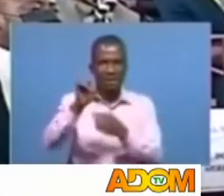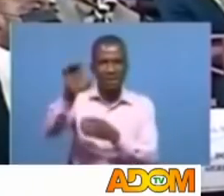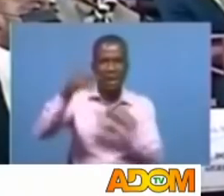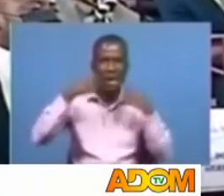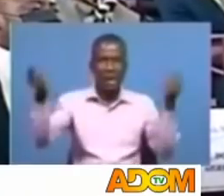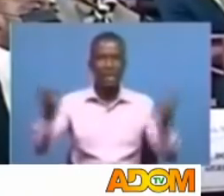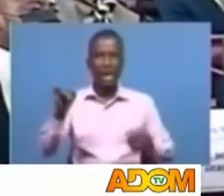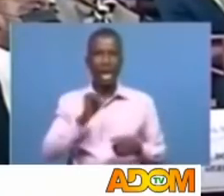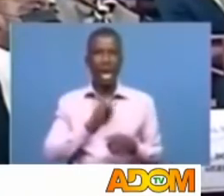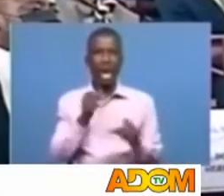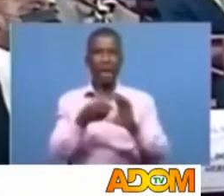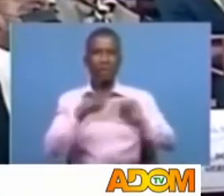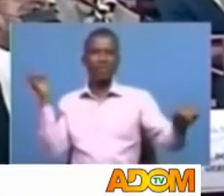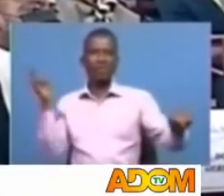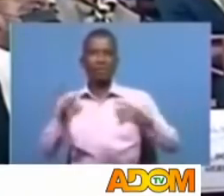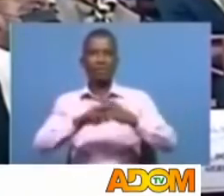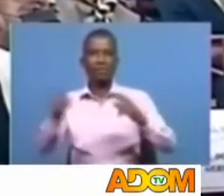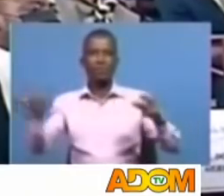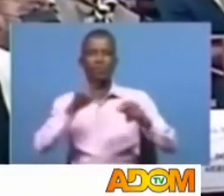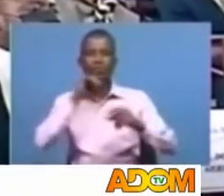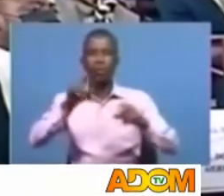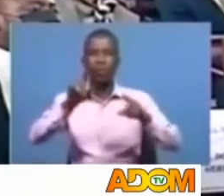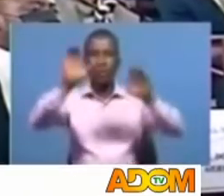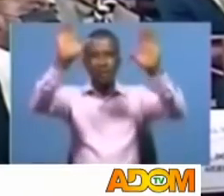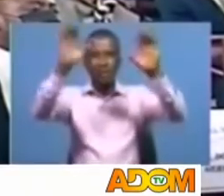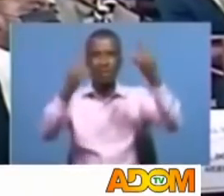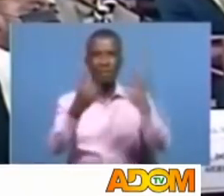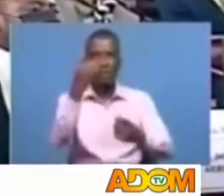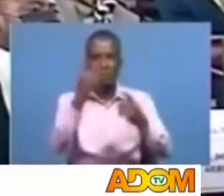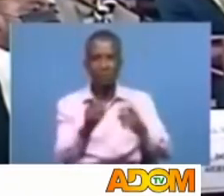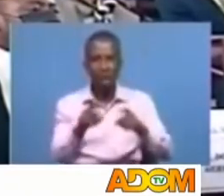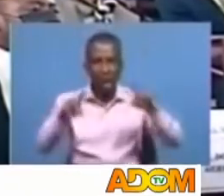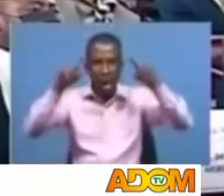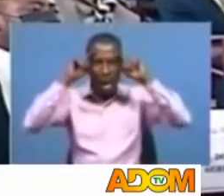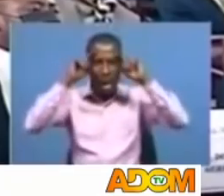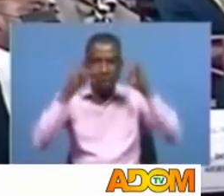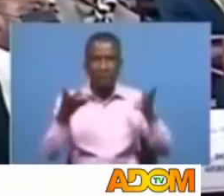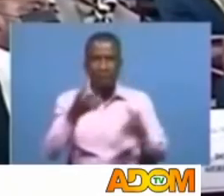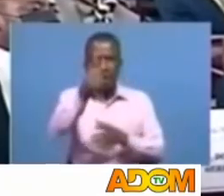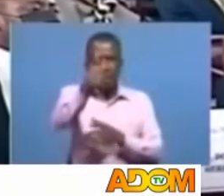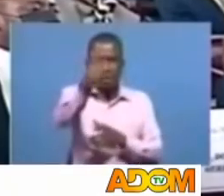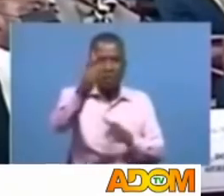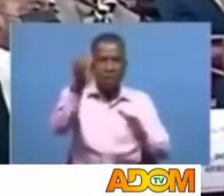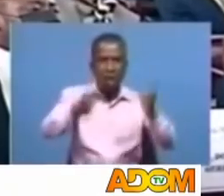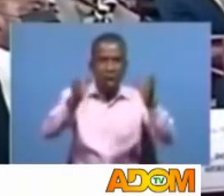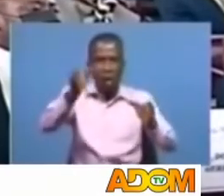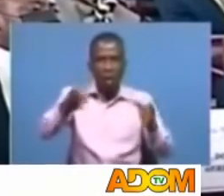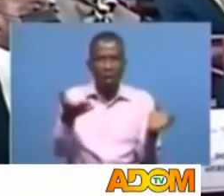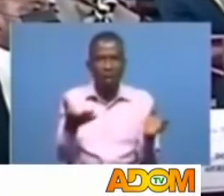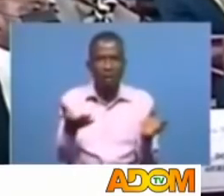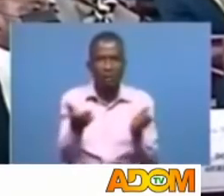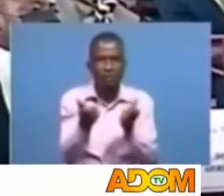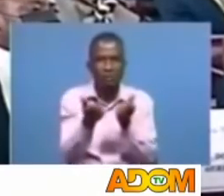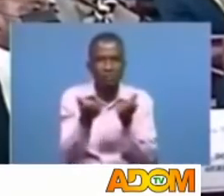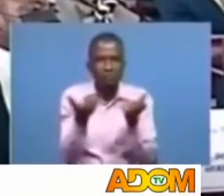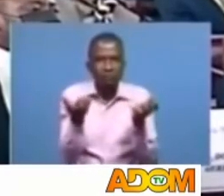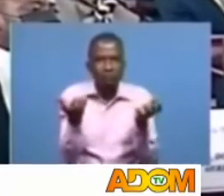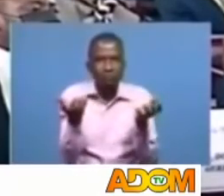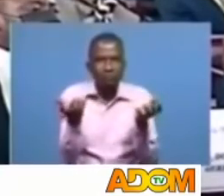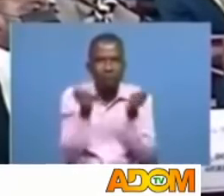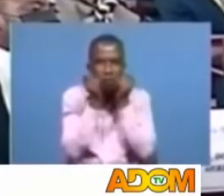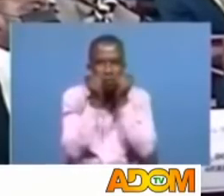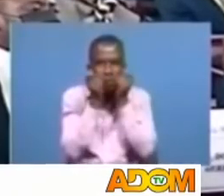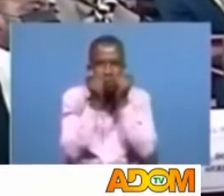testify, on that day, your lordship themselves expressed, you know,